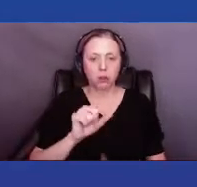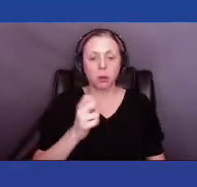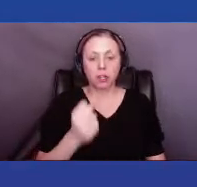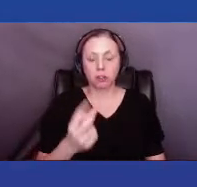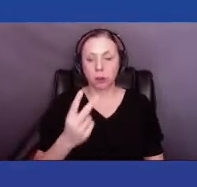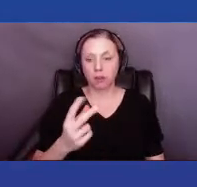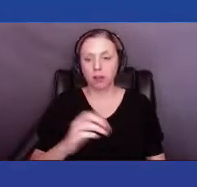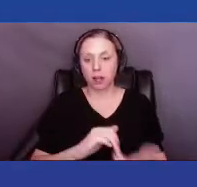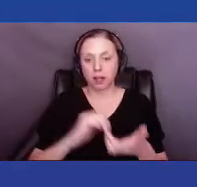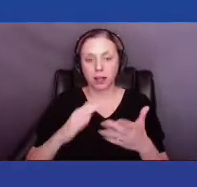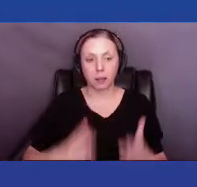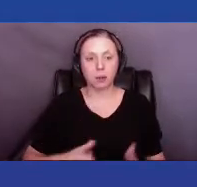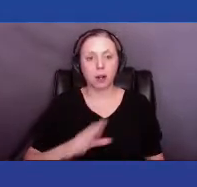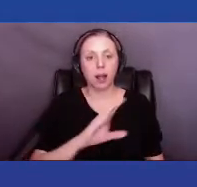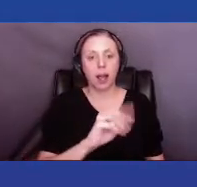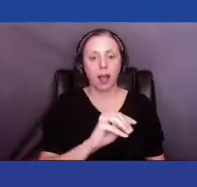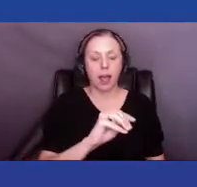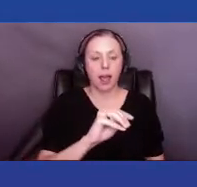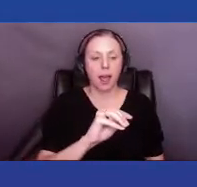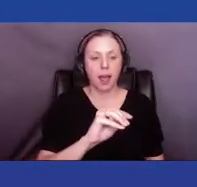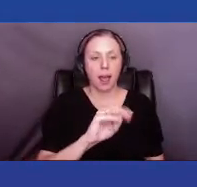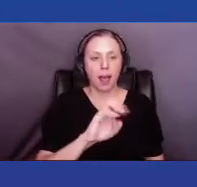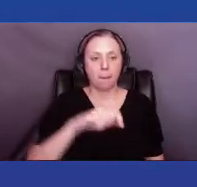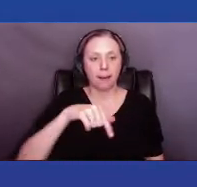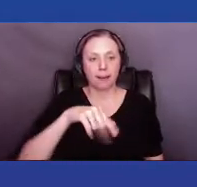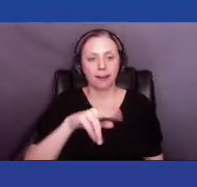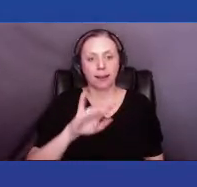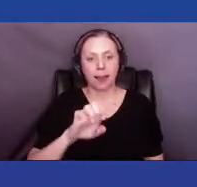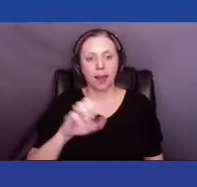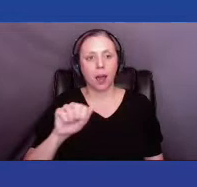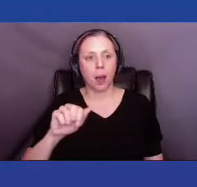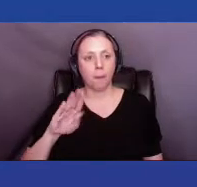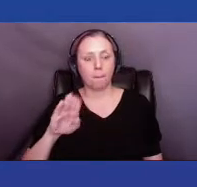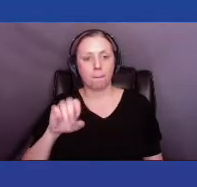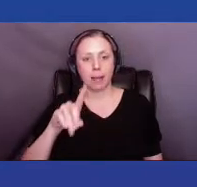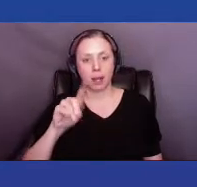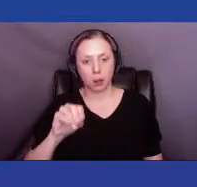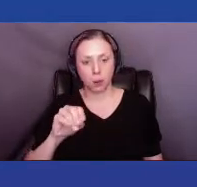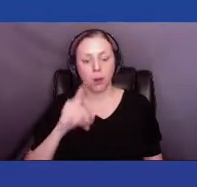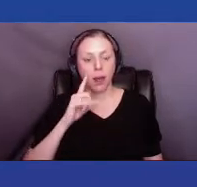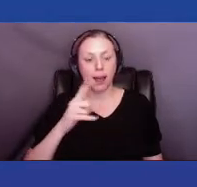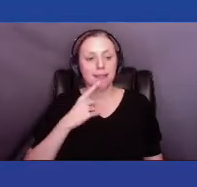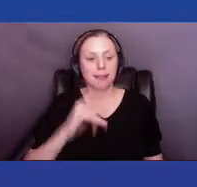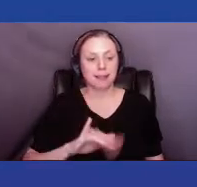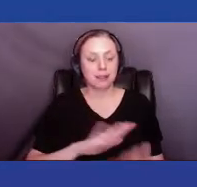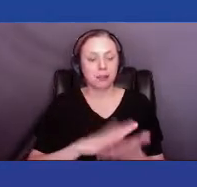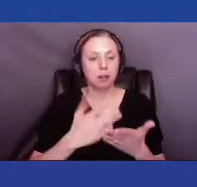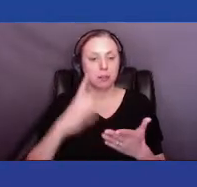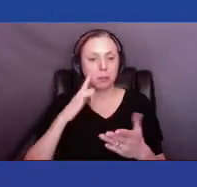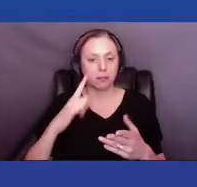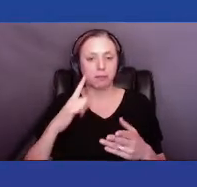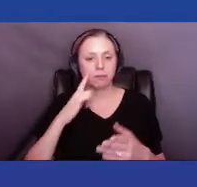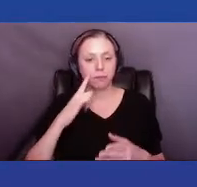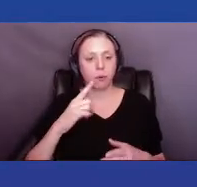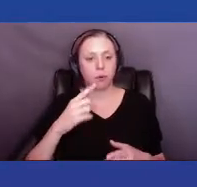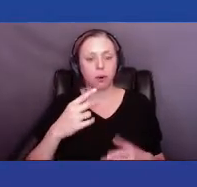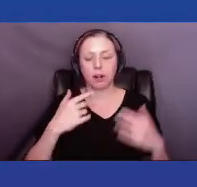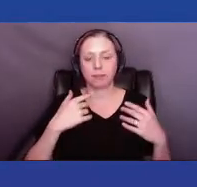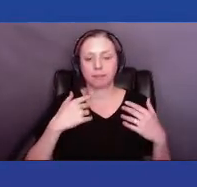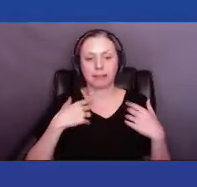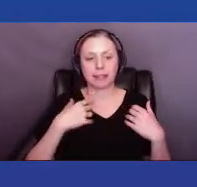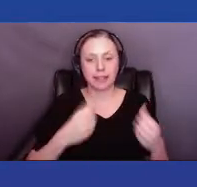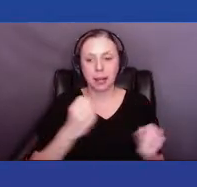collaborator, MK Abedu's image superimposed onto that, and then a recipe that says, recipe for healing, make space for